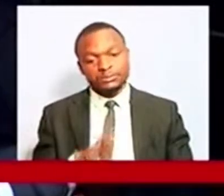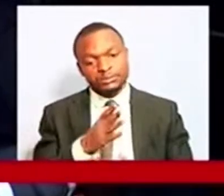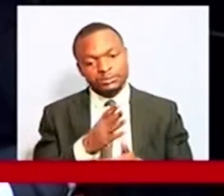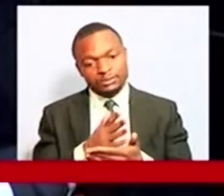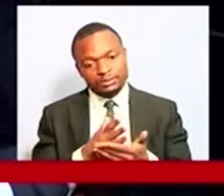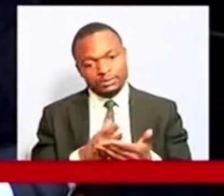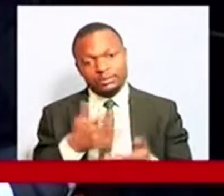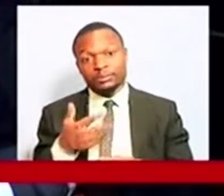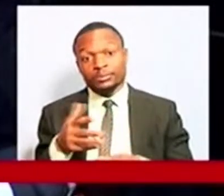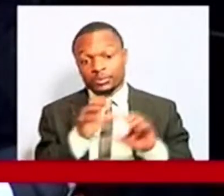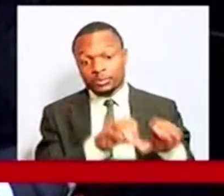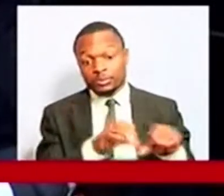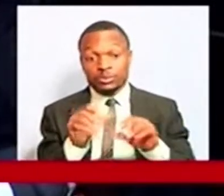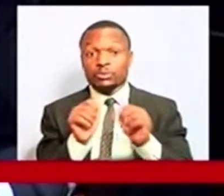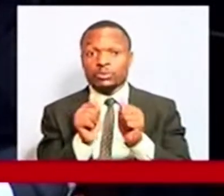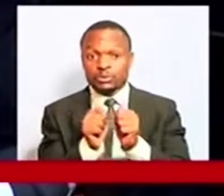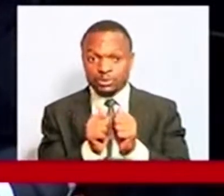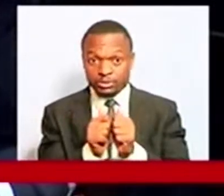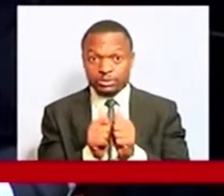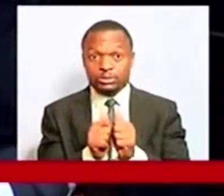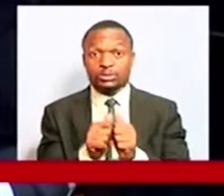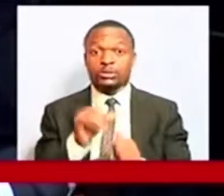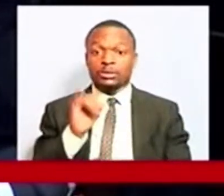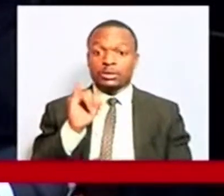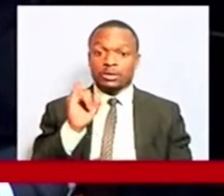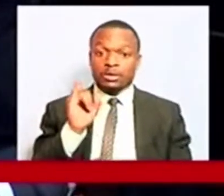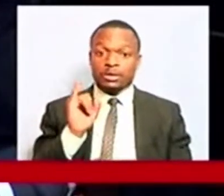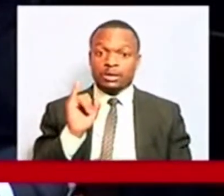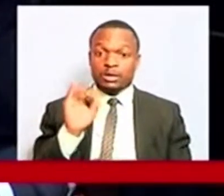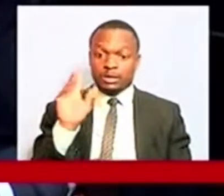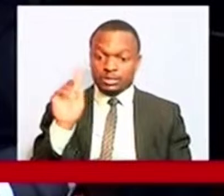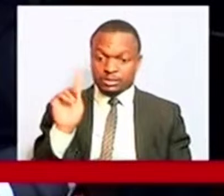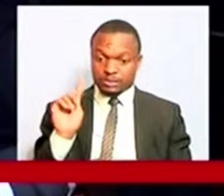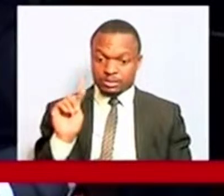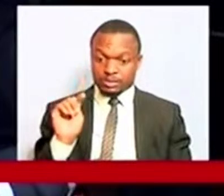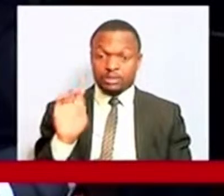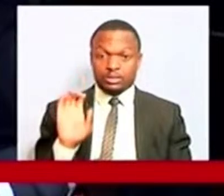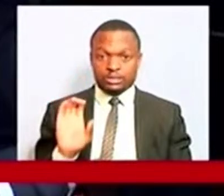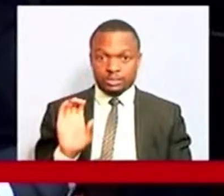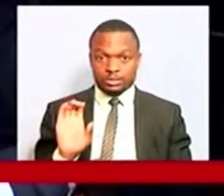with the ITC.